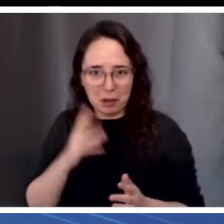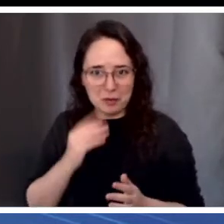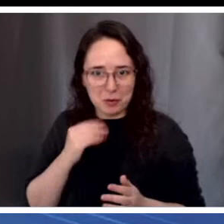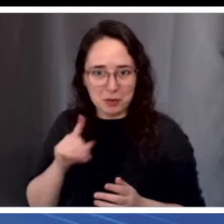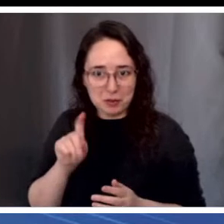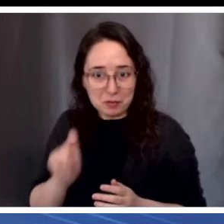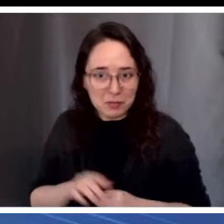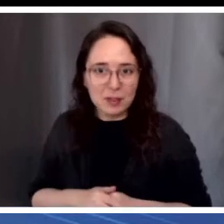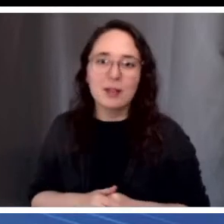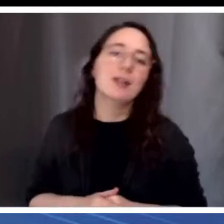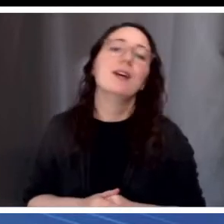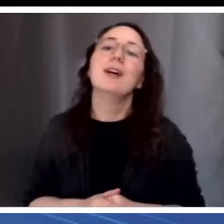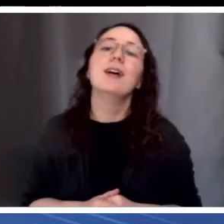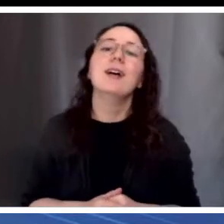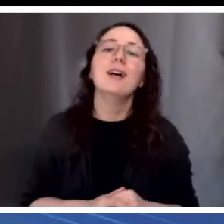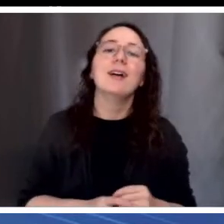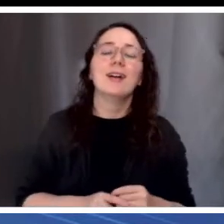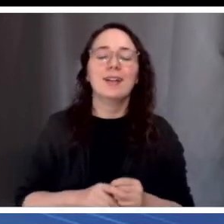people say I'm very palpable.